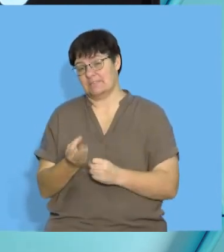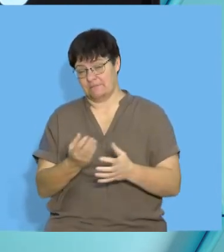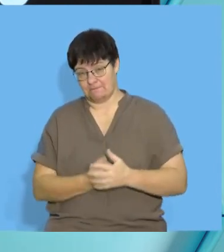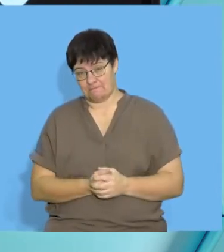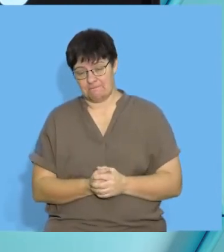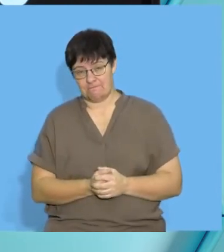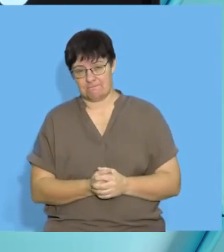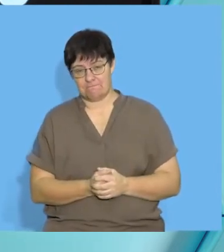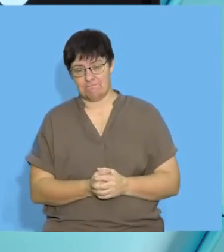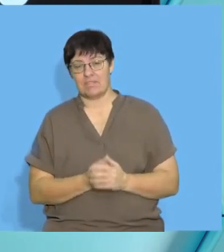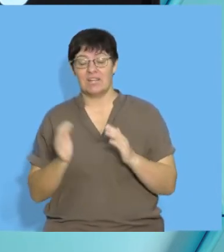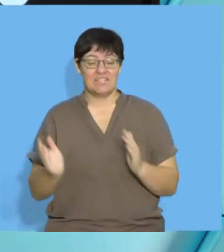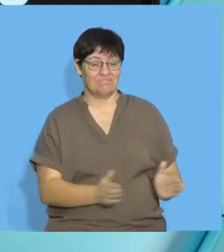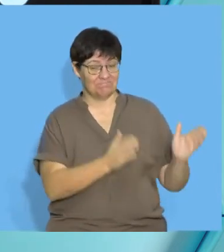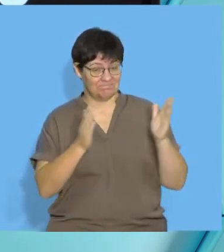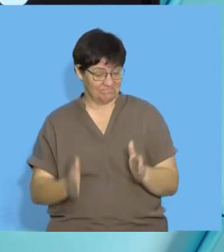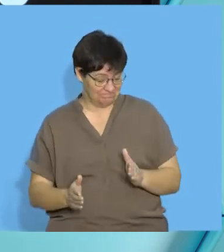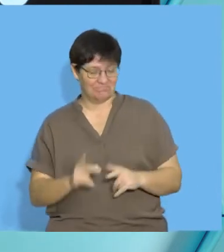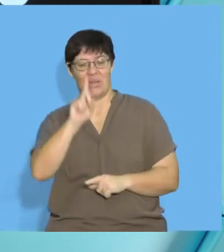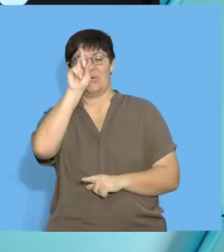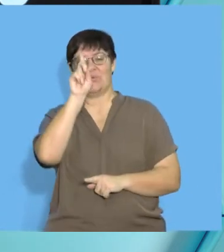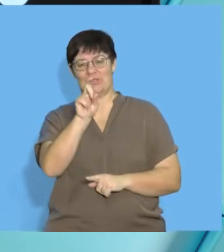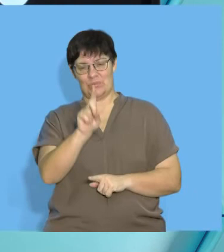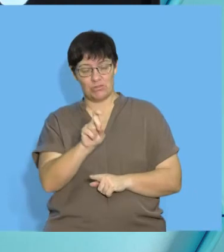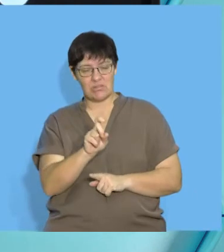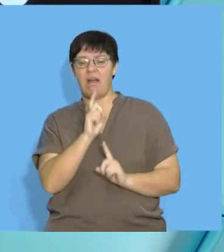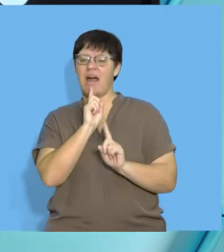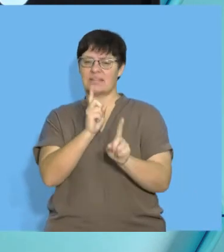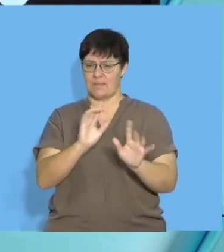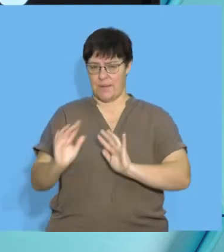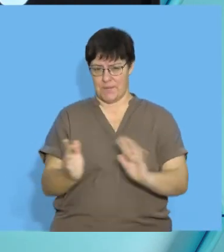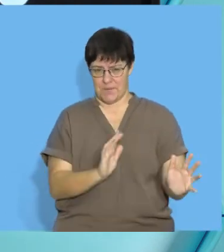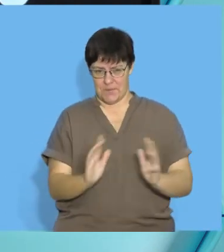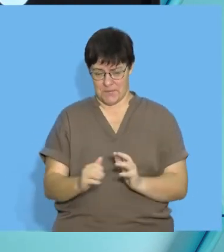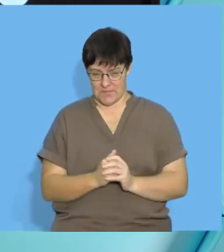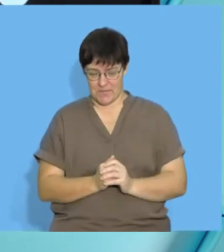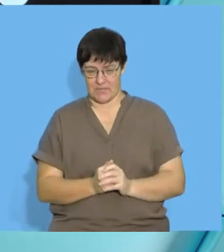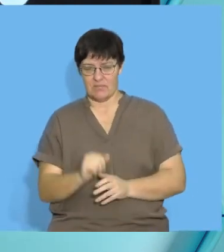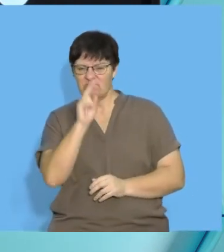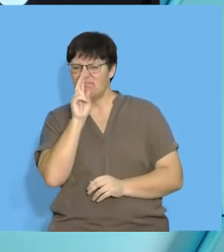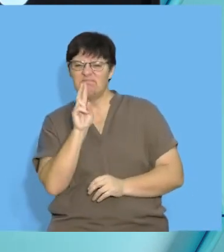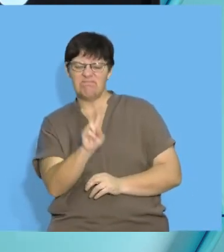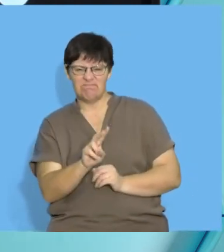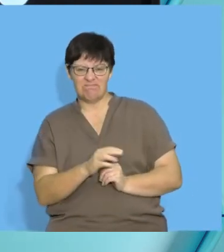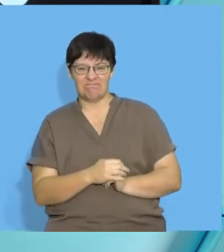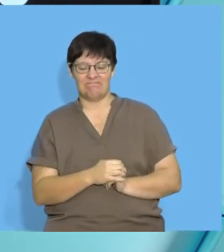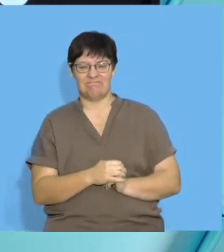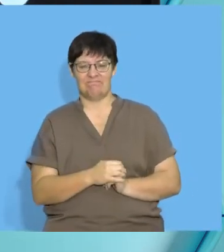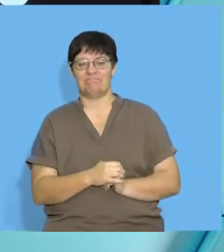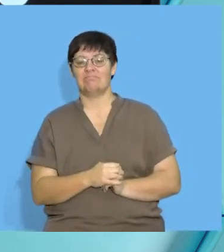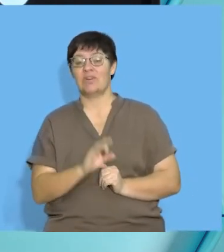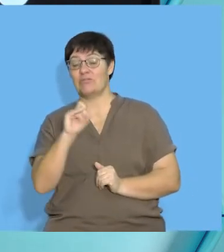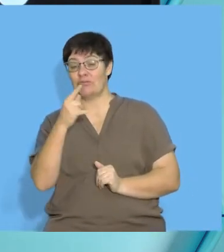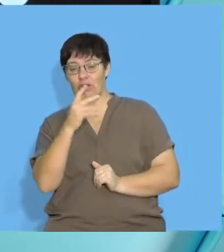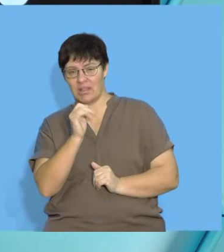we're going to dive into a few questions that we can ask on this section, and let's see the kind of things that the